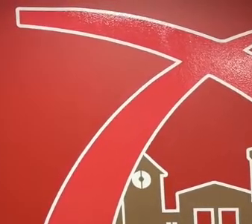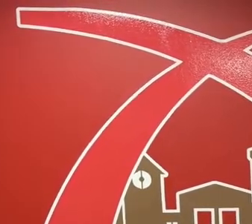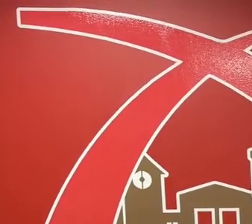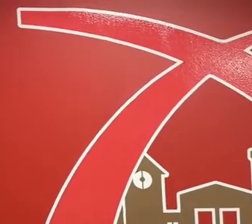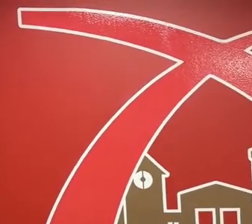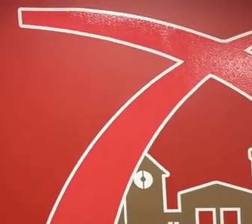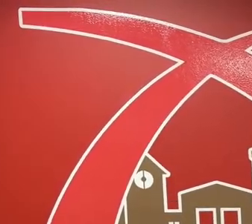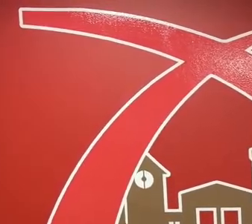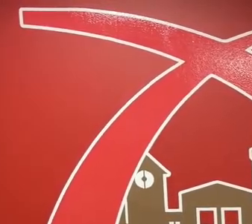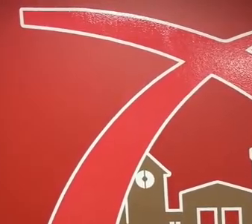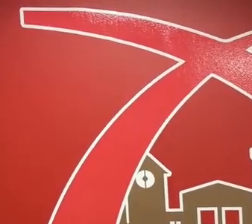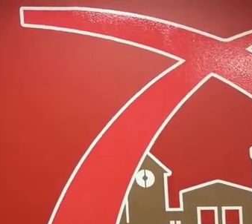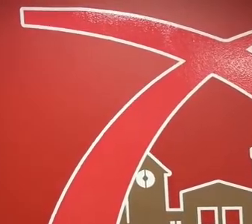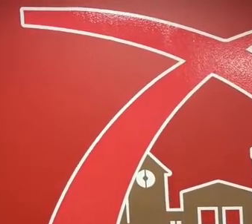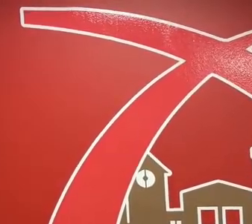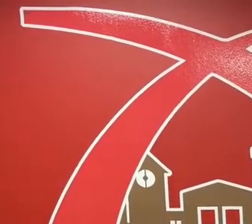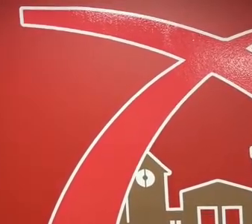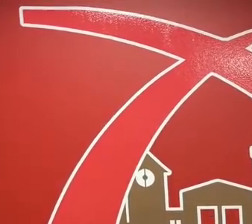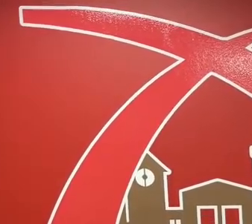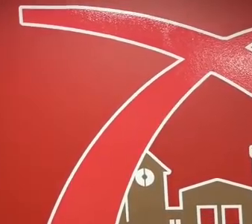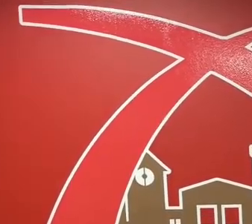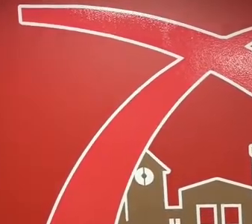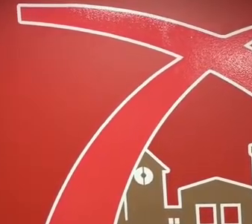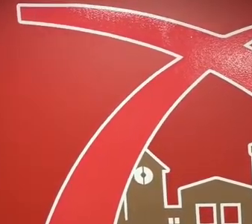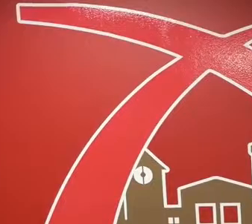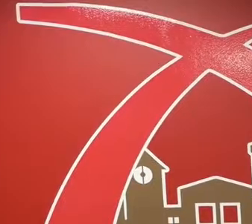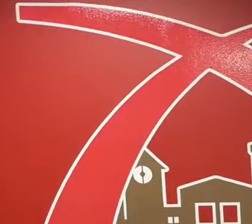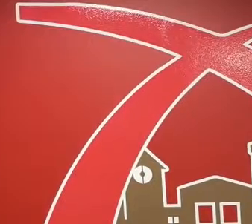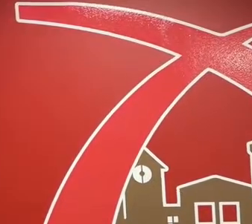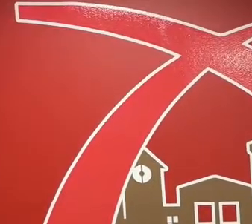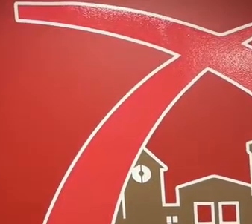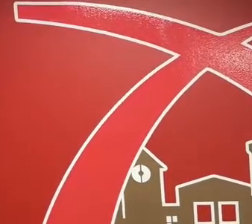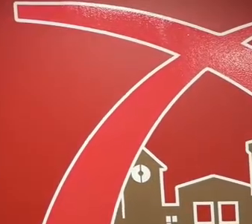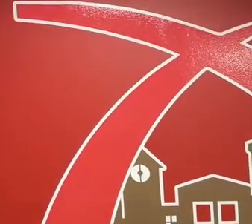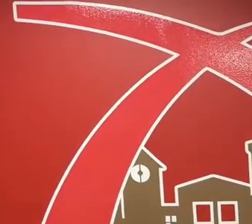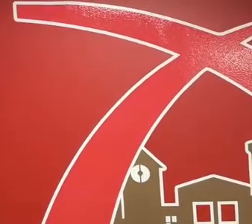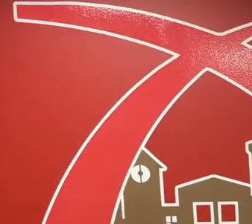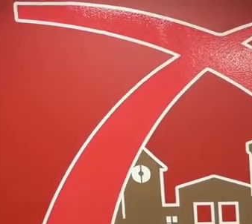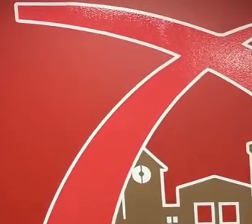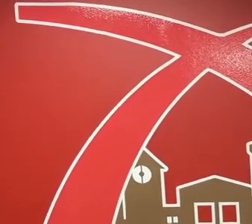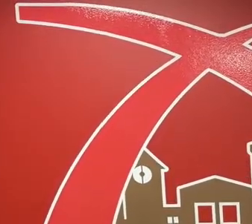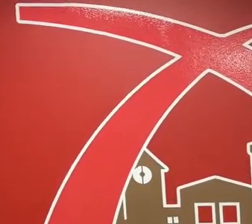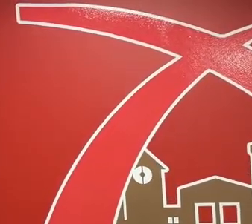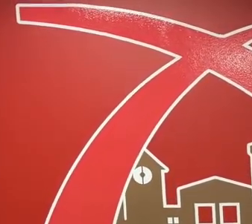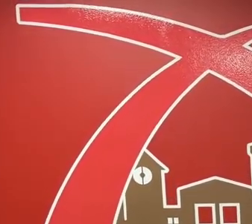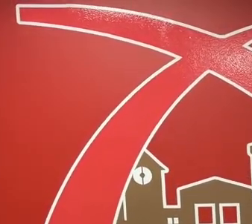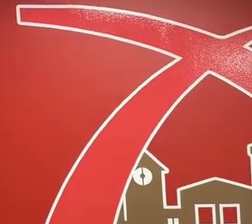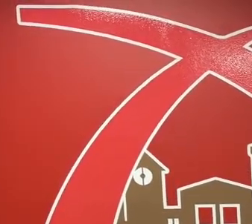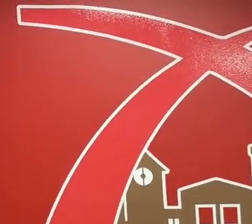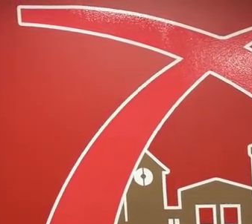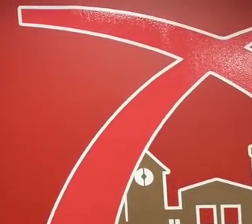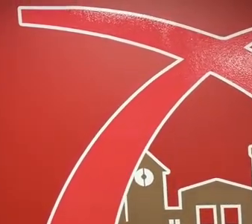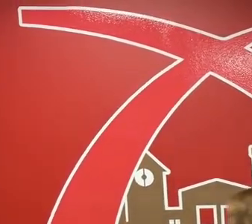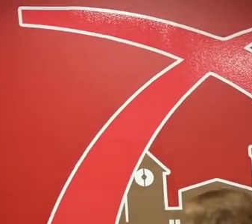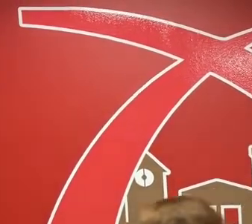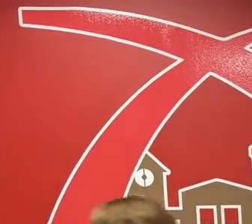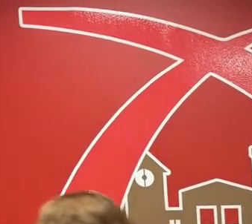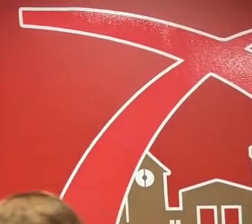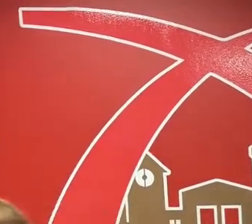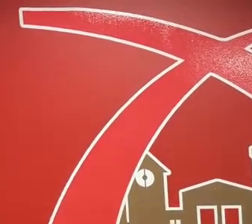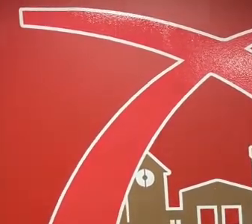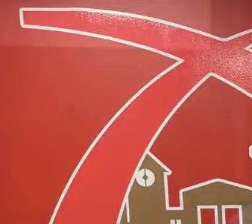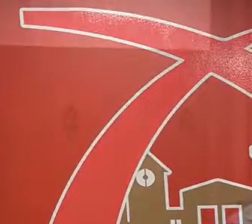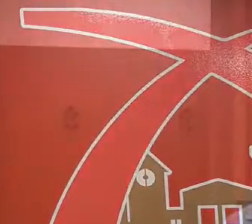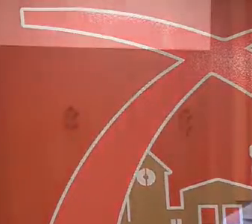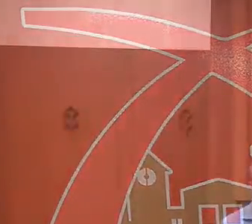pong ball in for you yet, be sure and let us know. And now let's head into service.